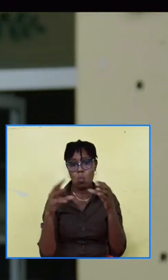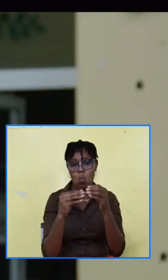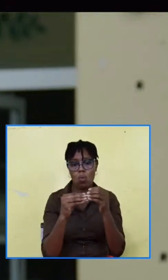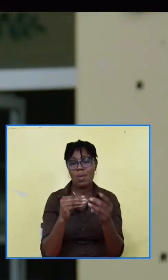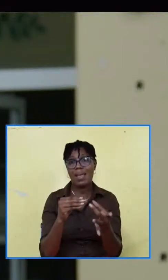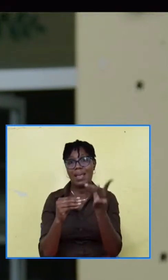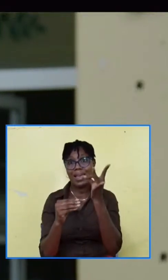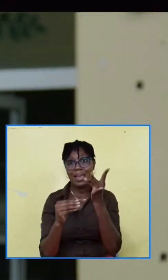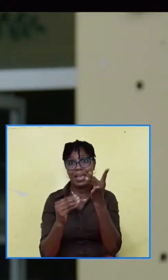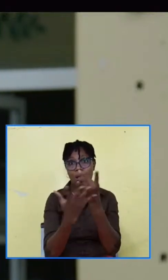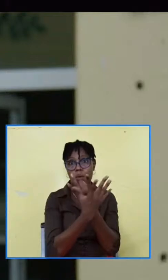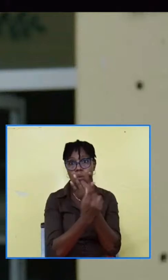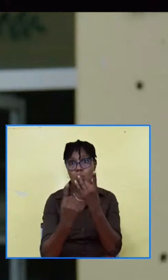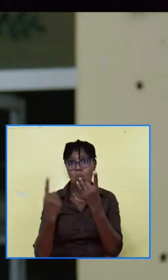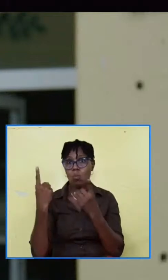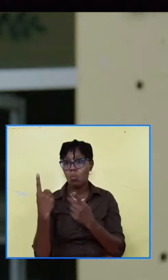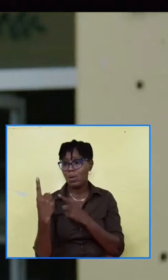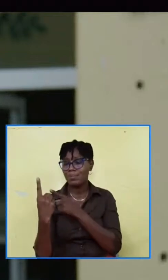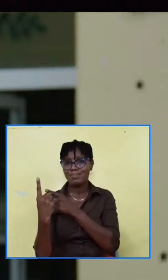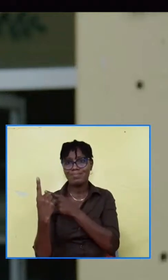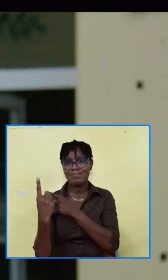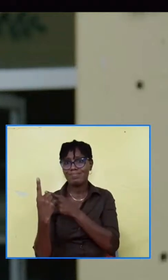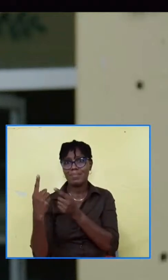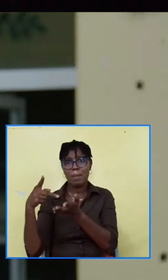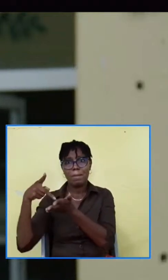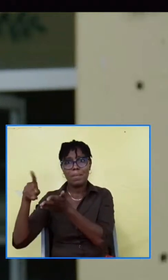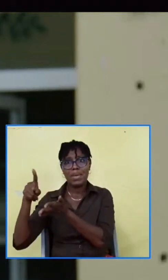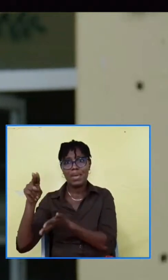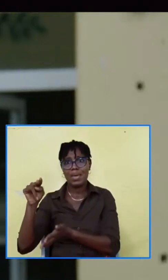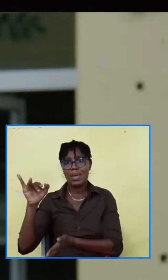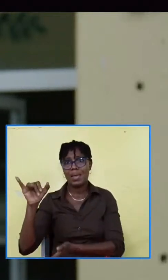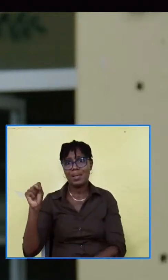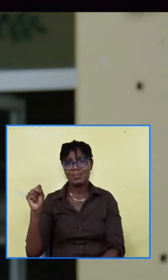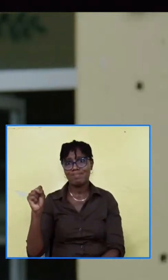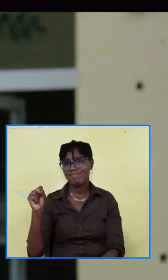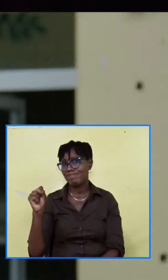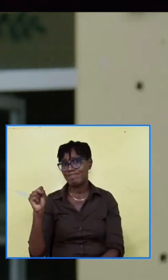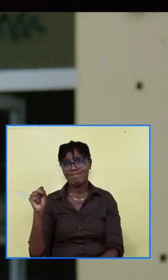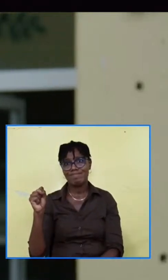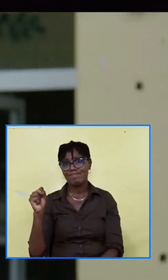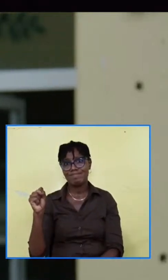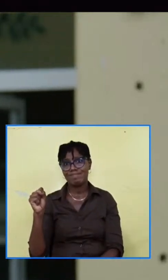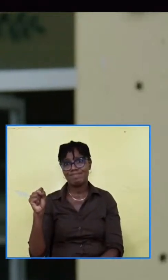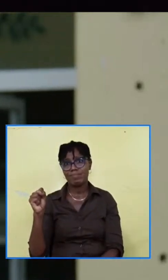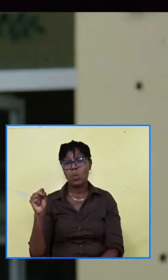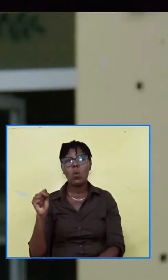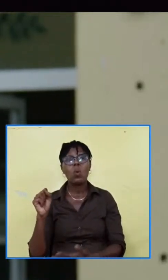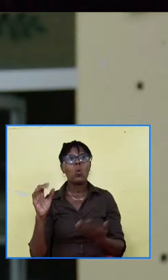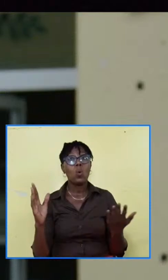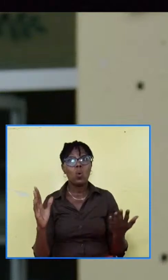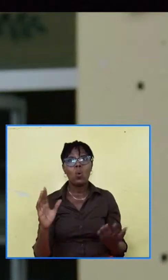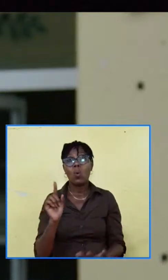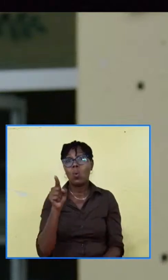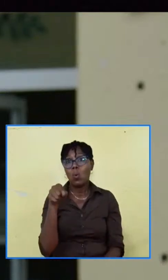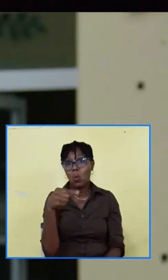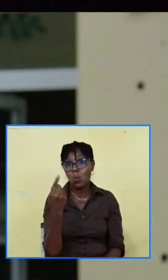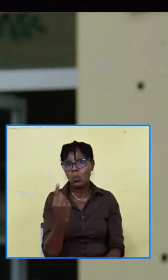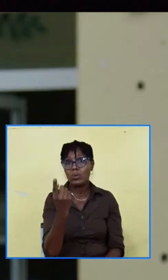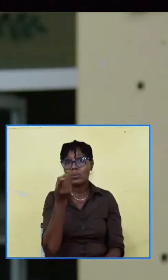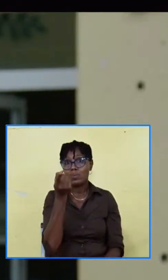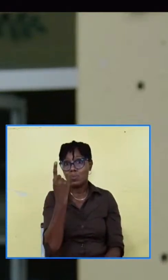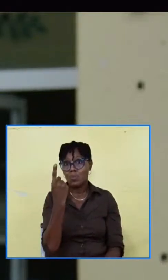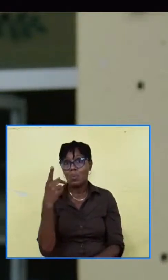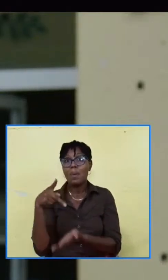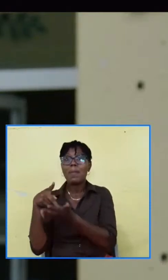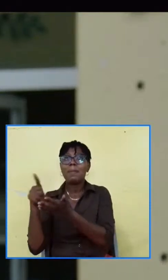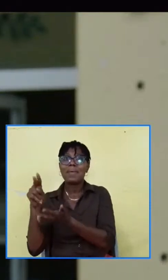right, presently is not contributing to the system. Only 1 in 8 is contributing. I'm